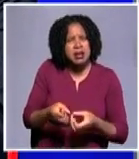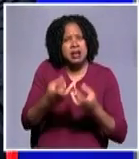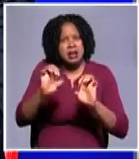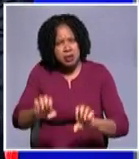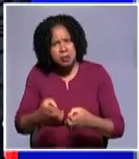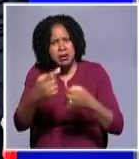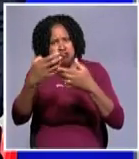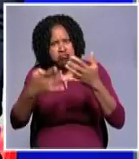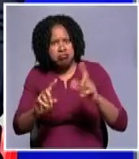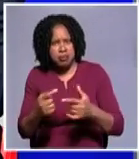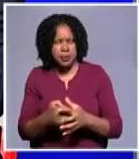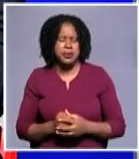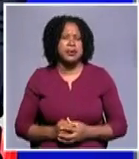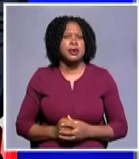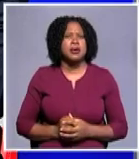etc., to